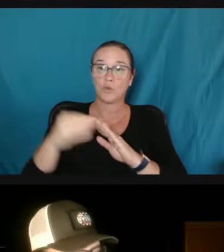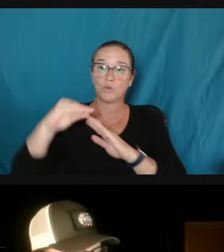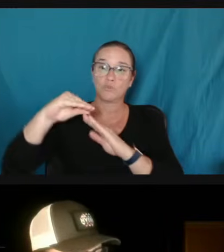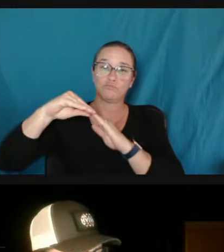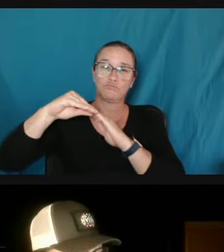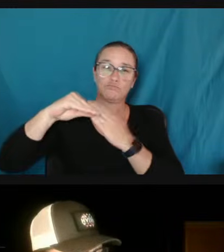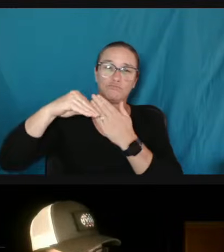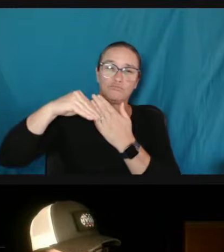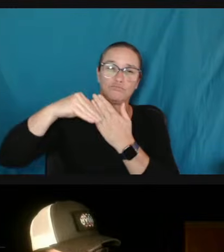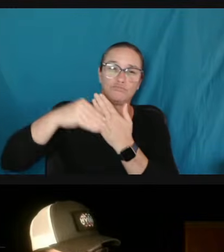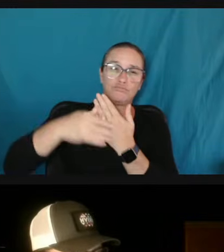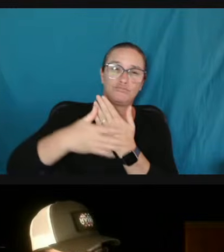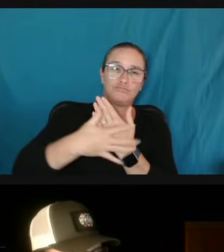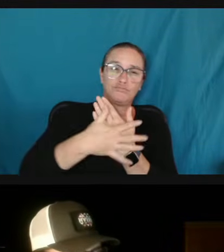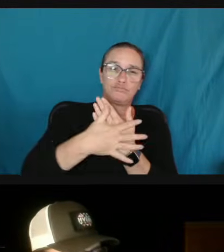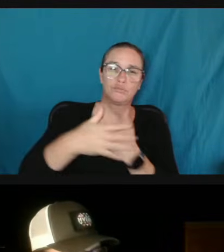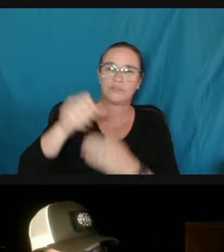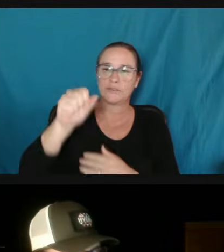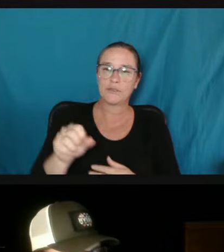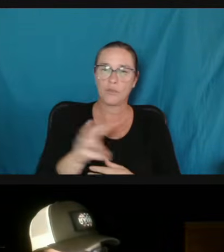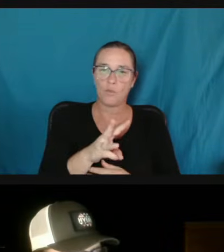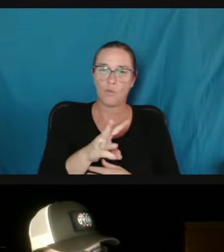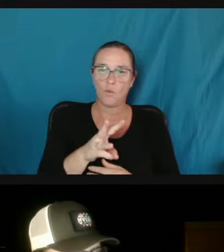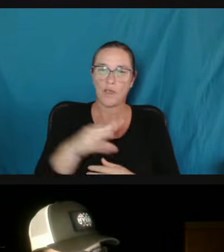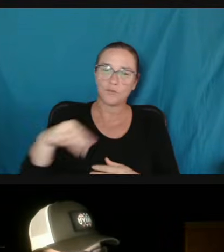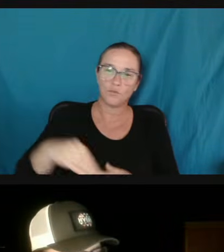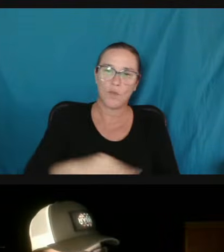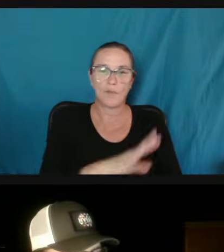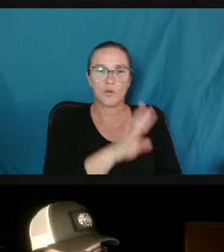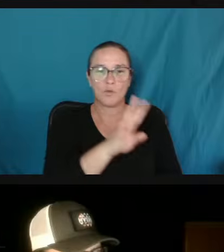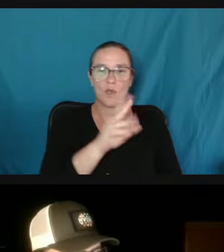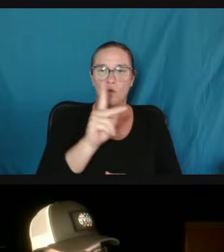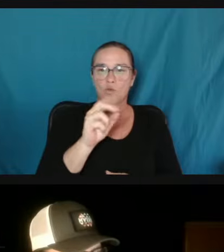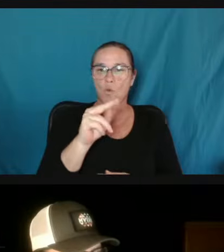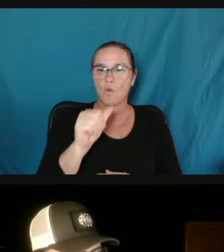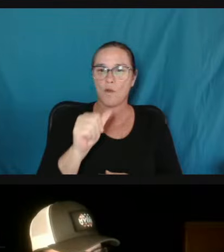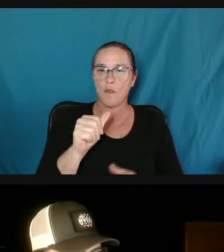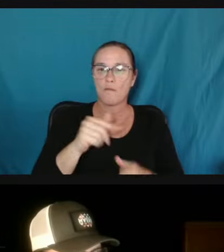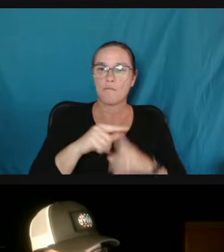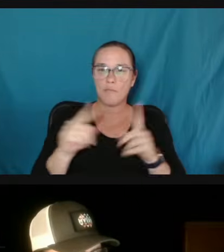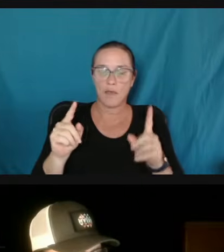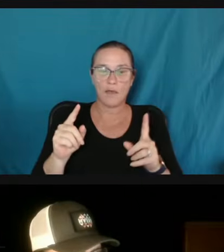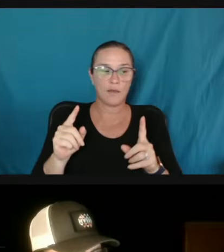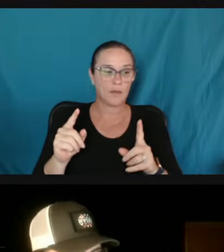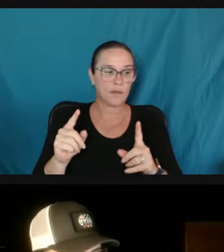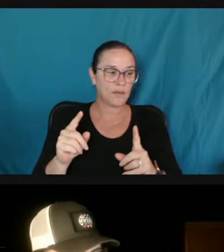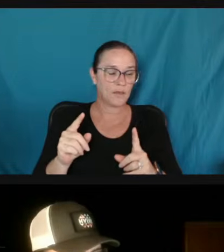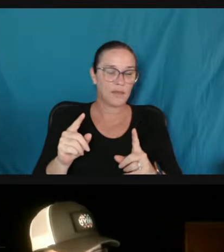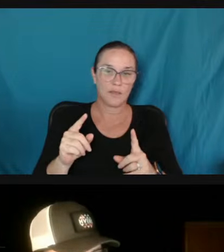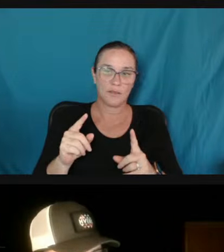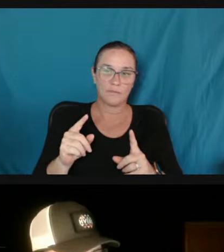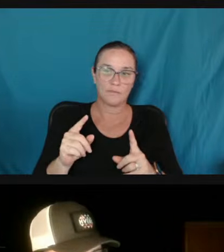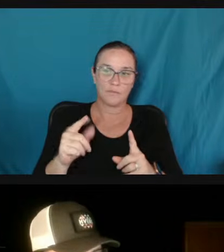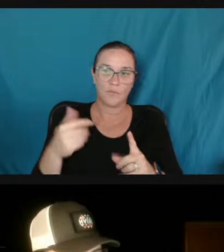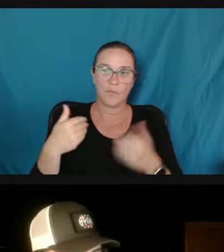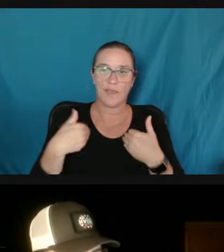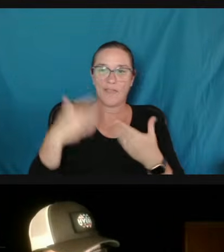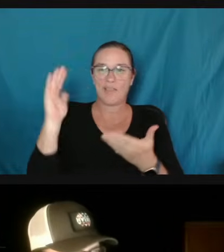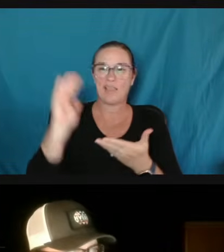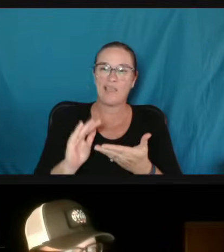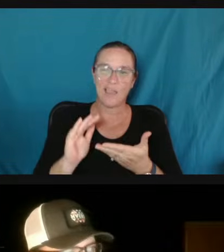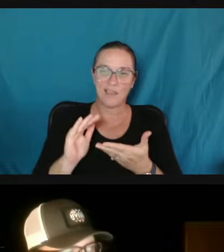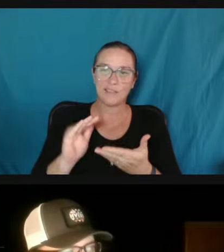Kilauea to the southwest, wrapped around to the Kona coast, but that is being somewhat dampened by the presence